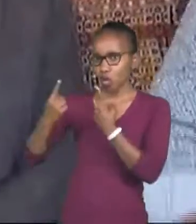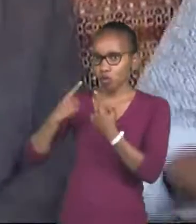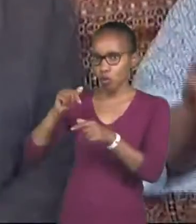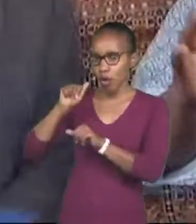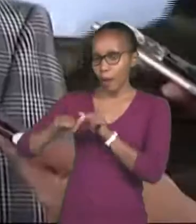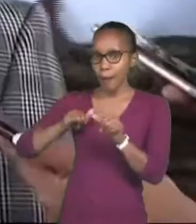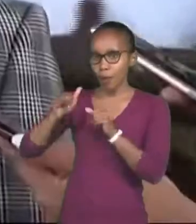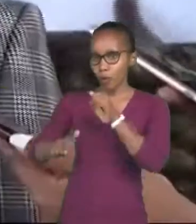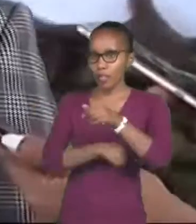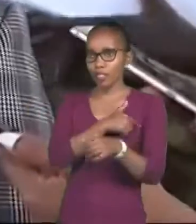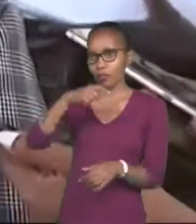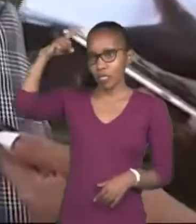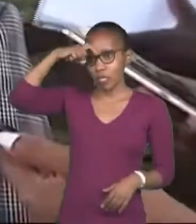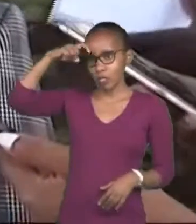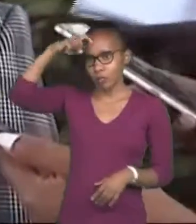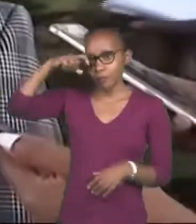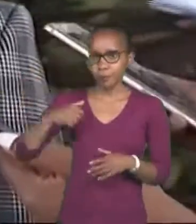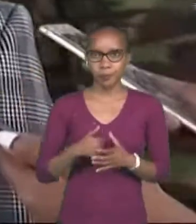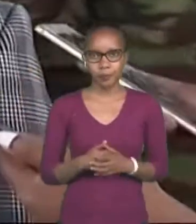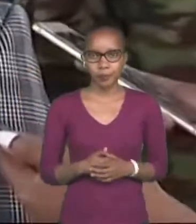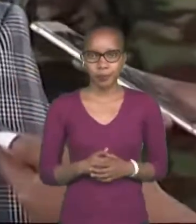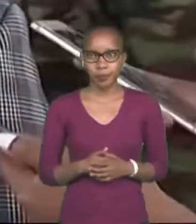chiefs. It is in the interest,